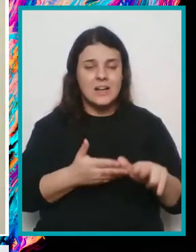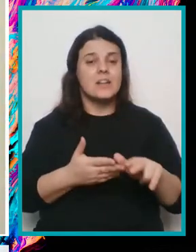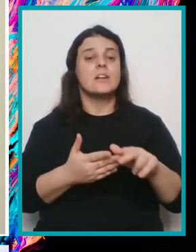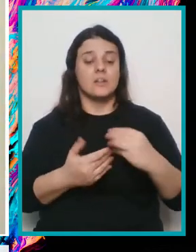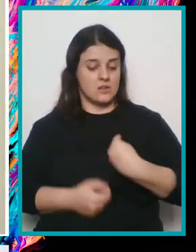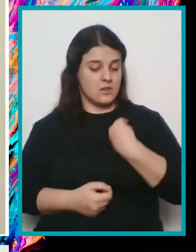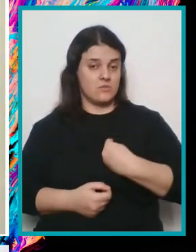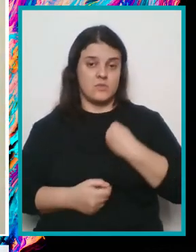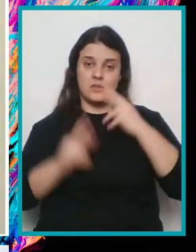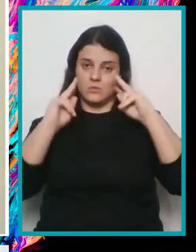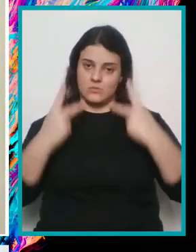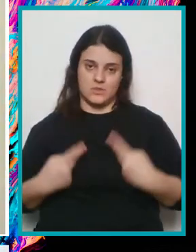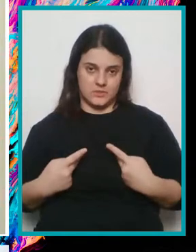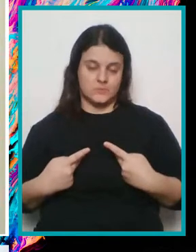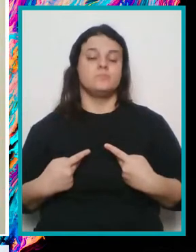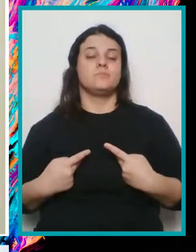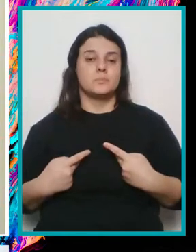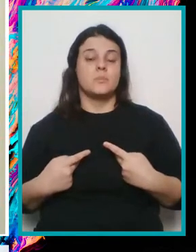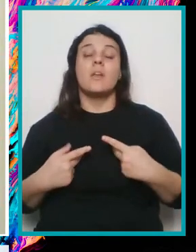crisis.